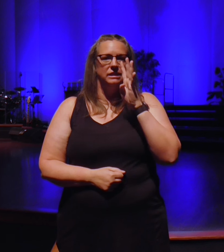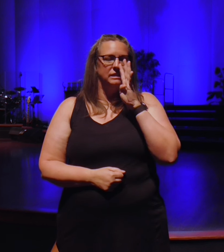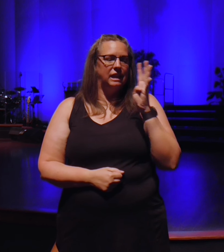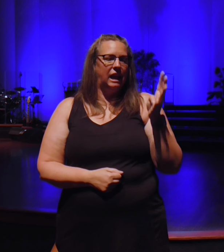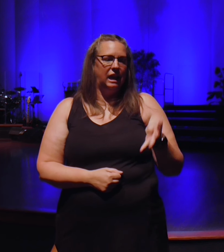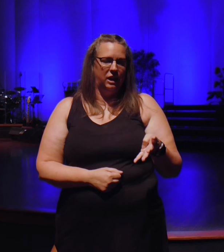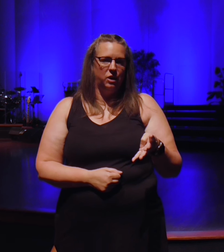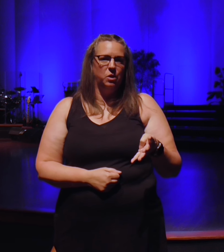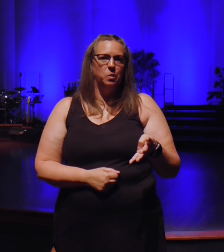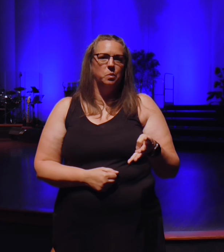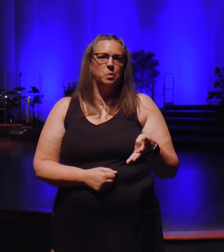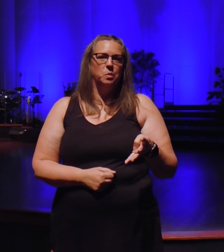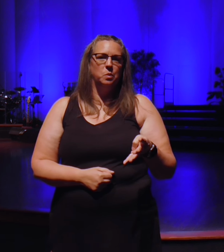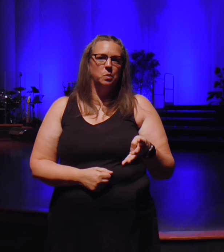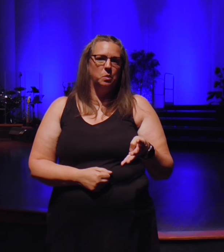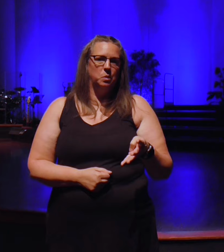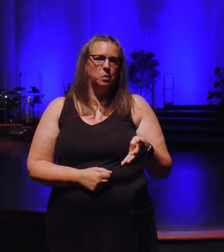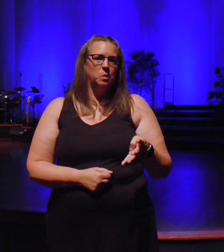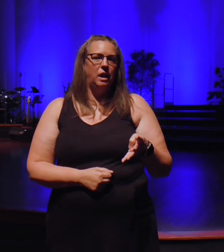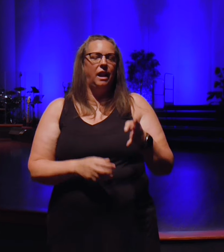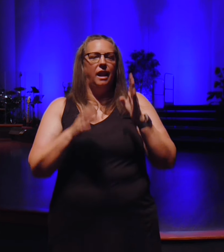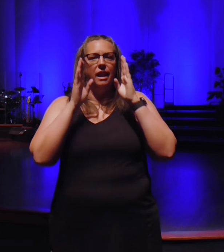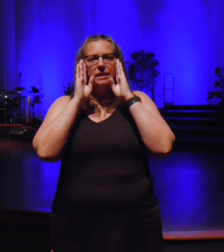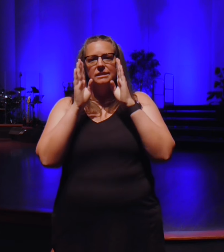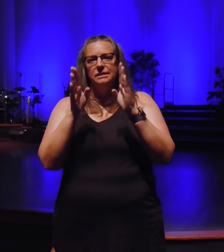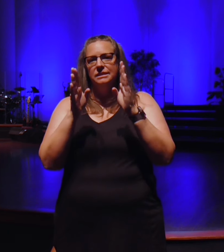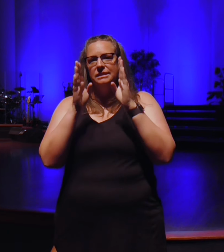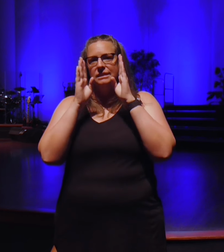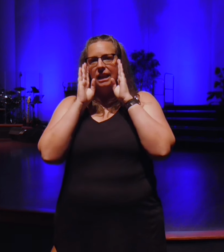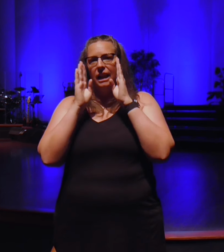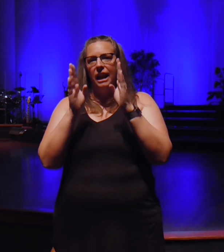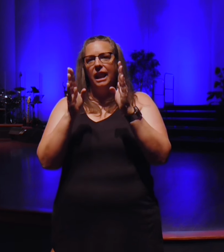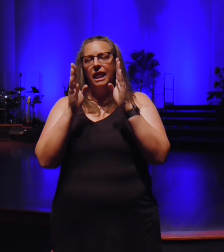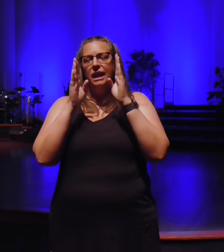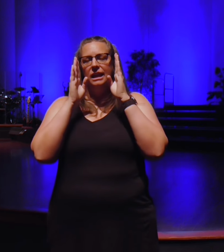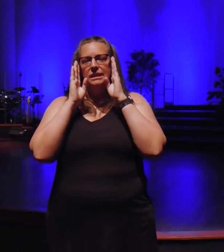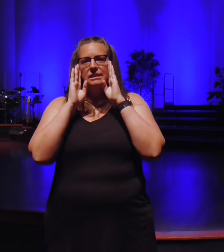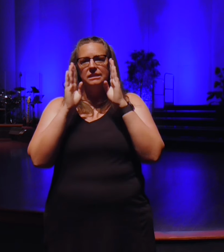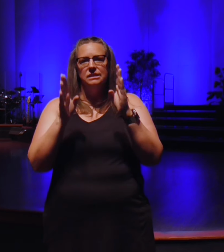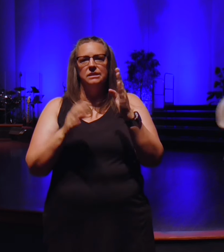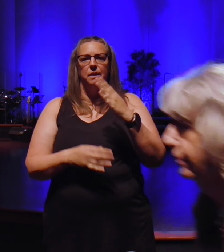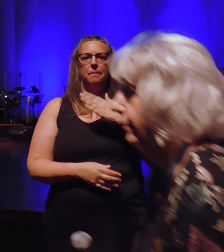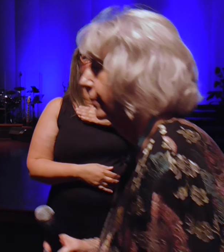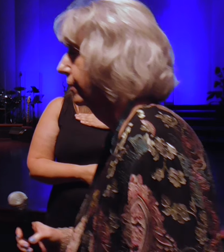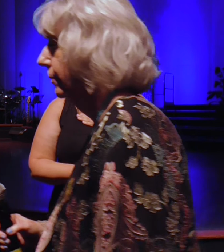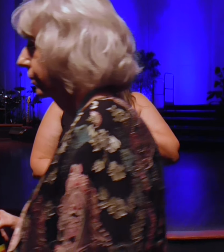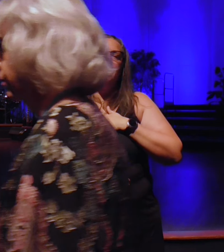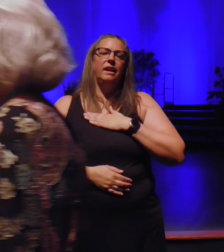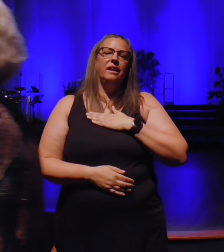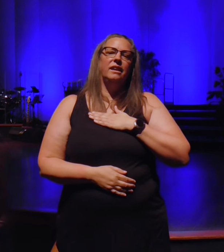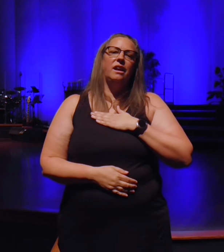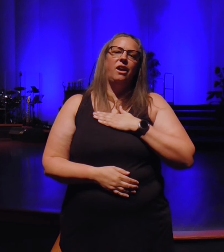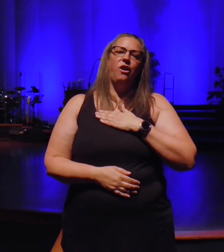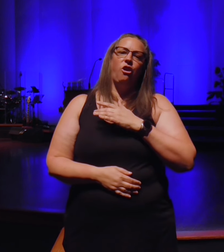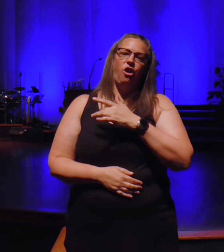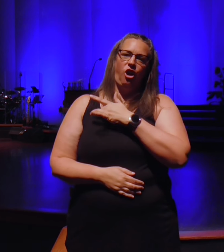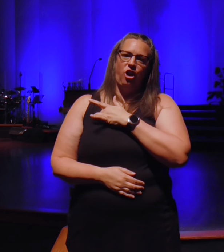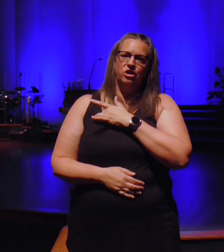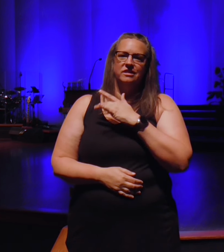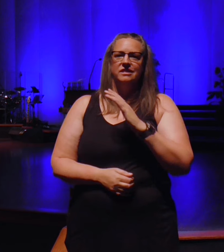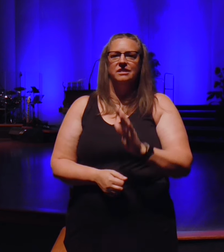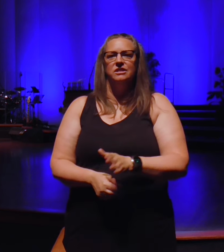forsake you. Listen, listen, listen to my